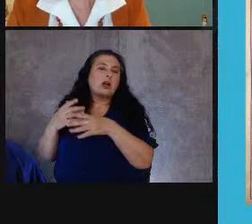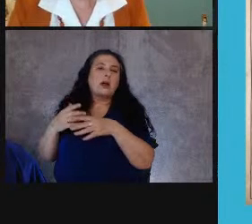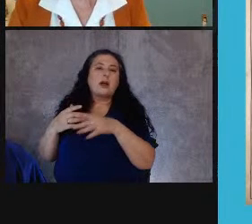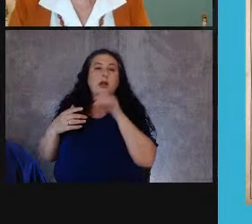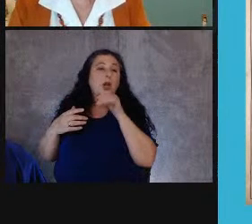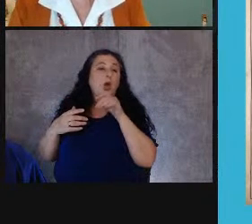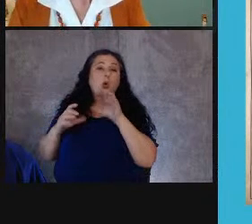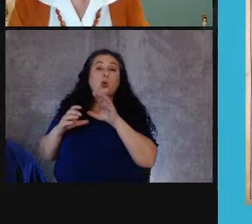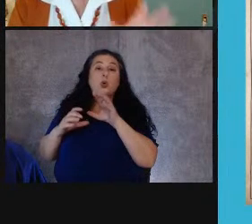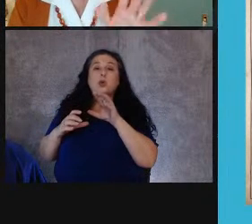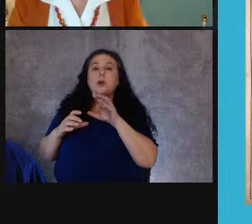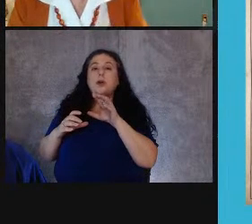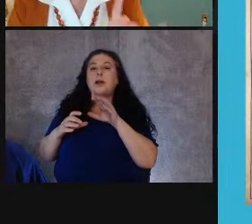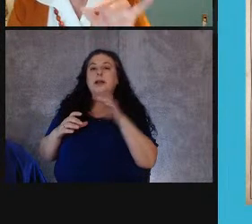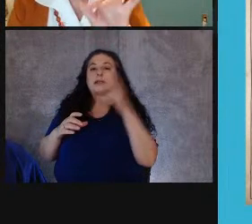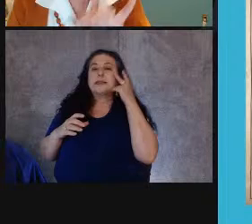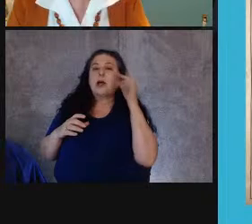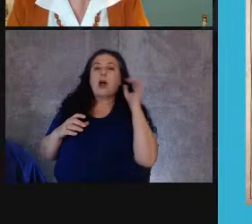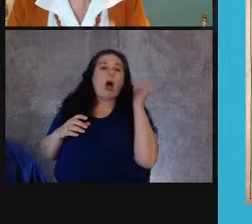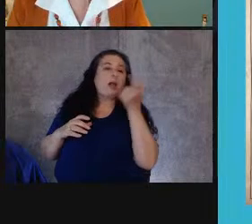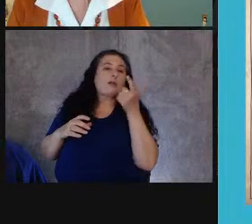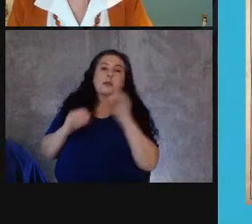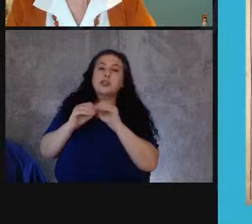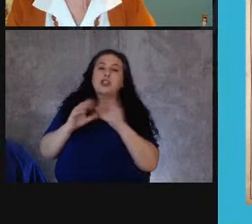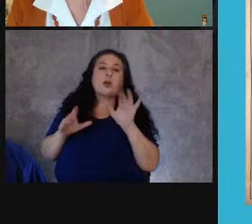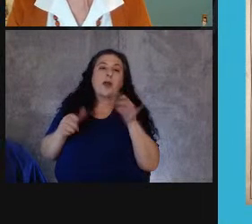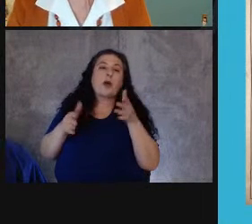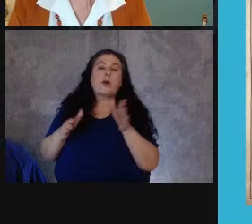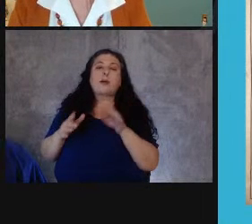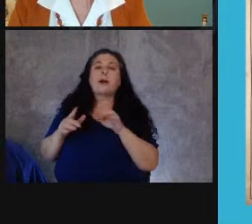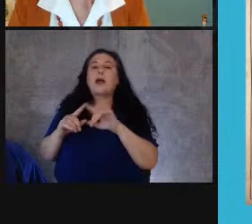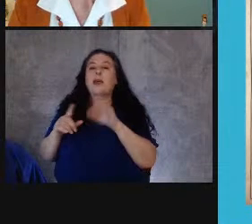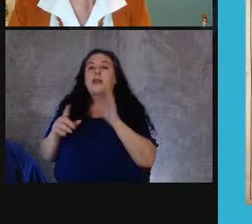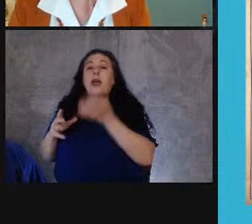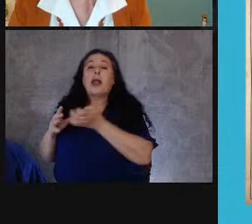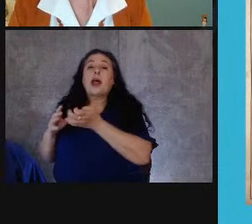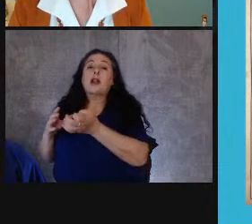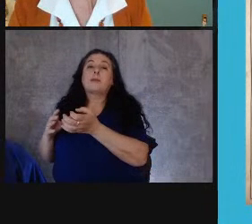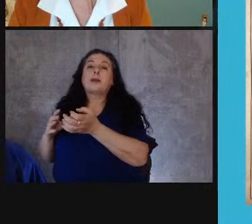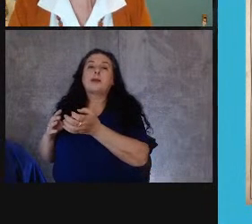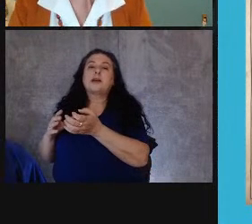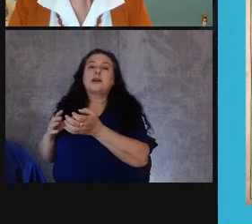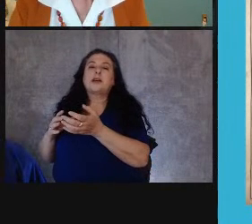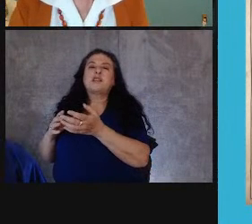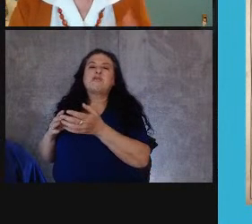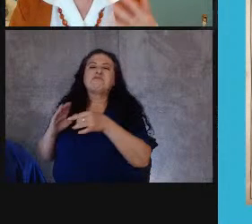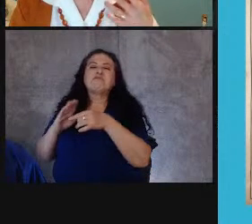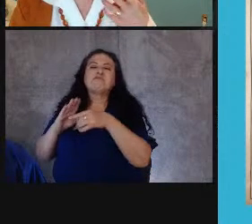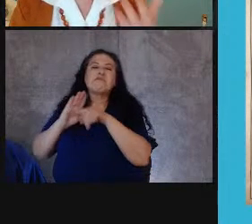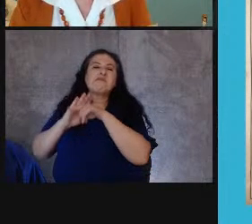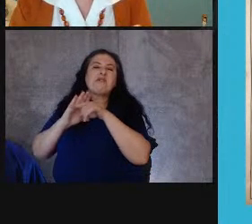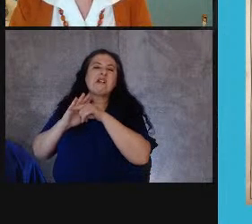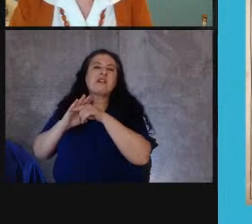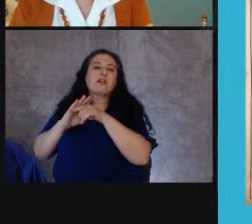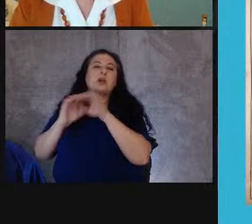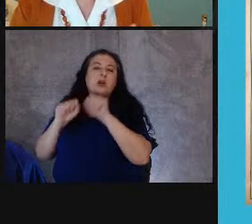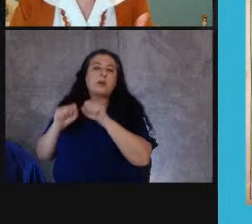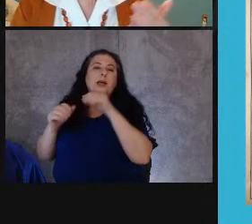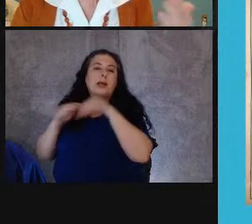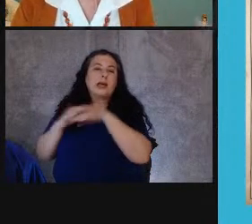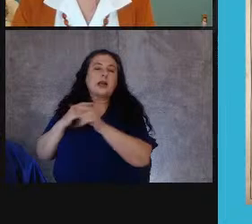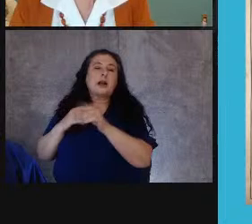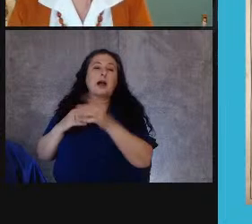in general that way, but I think that that element unquestionably could have been there. I would say